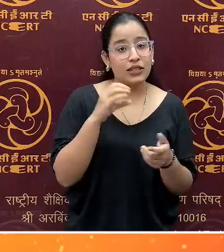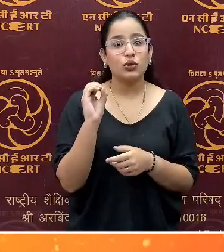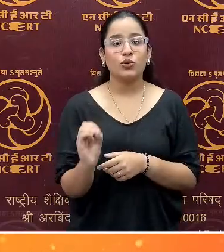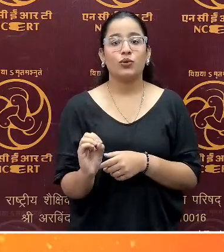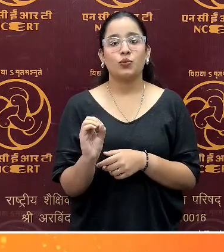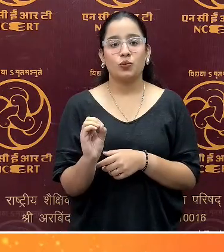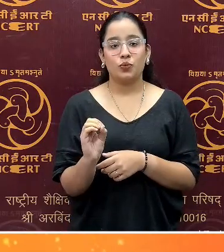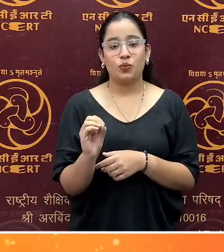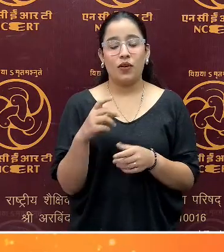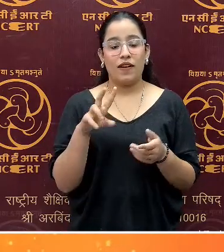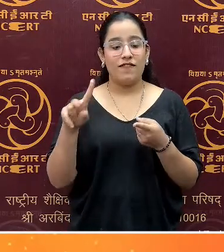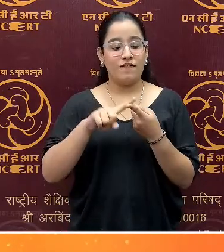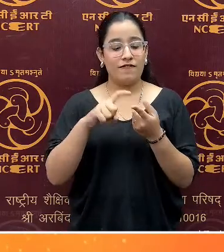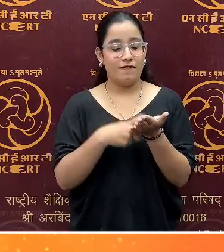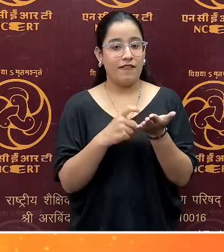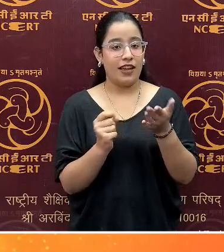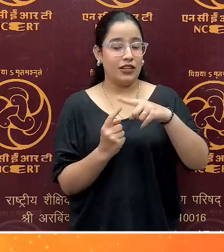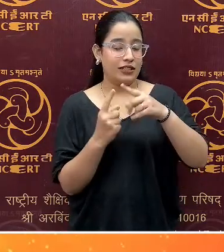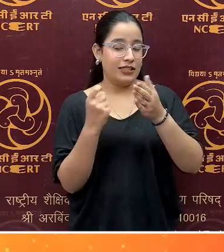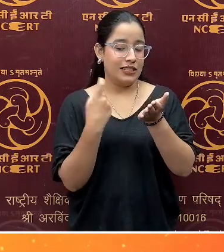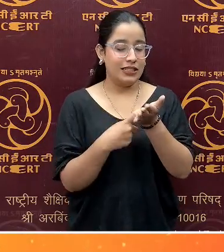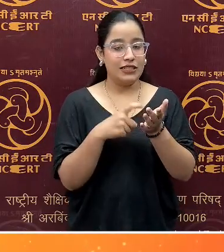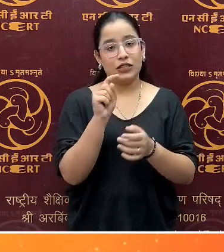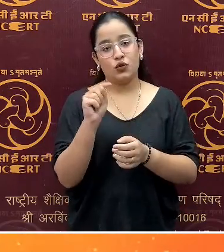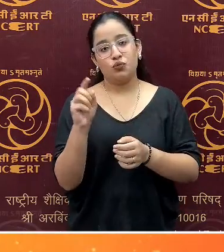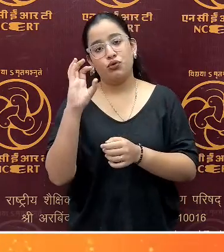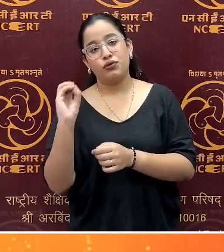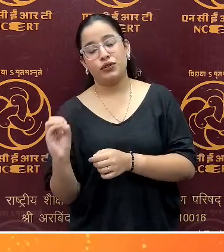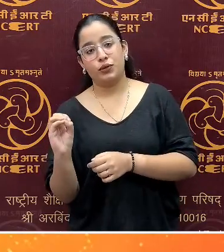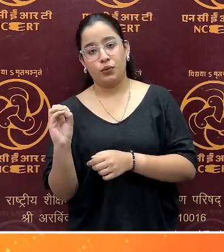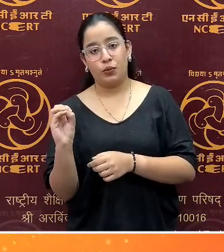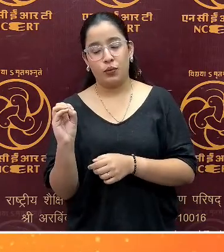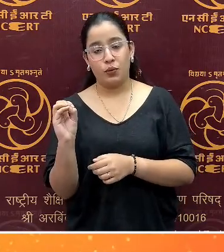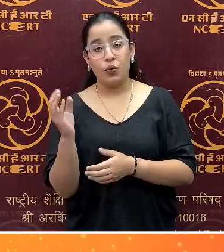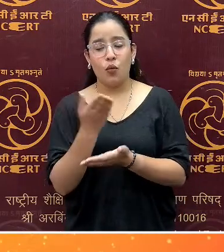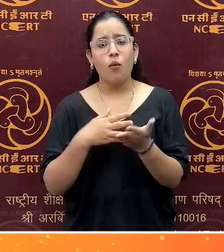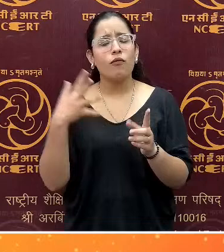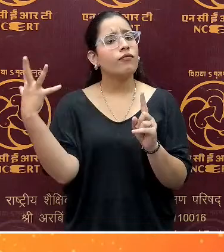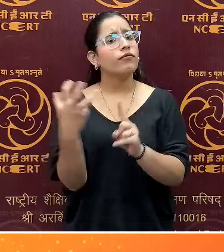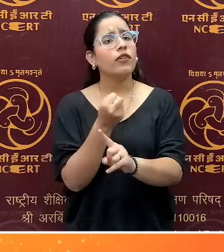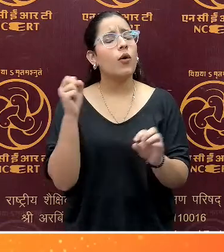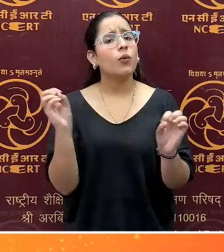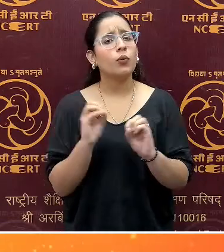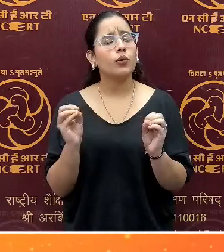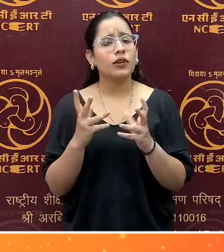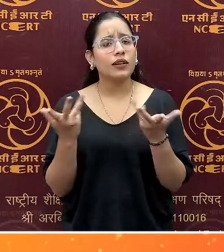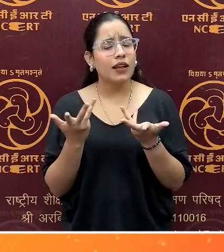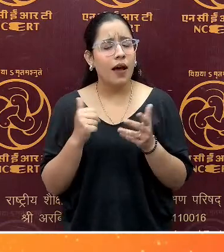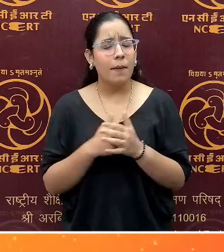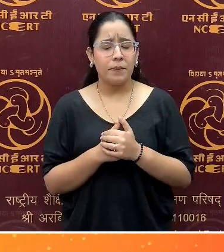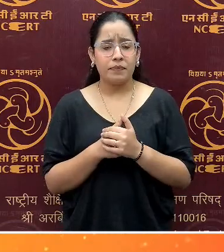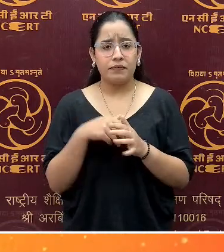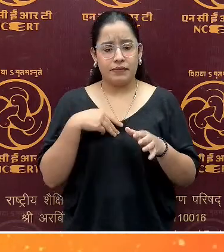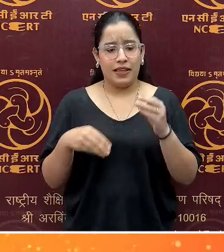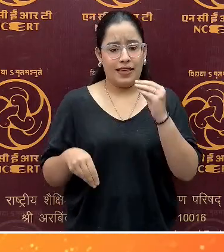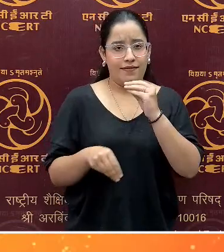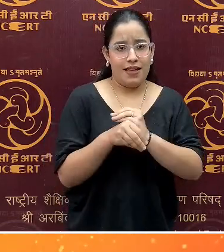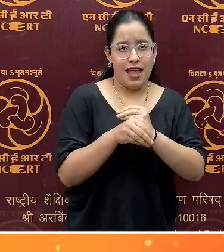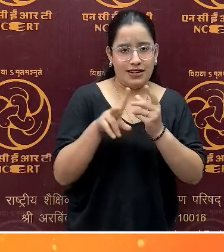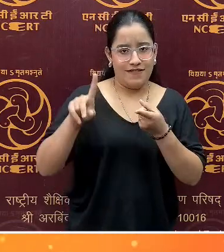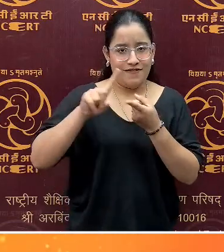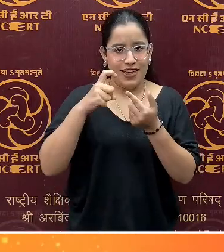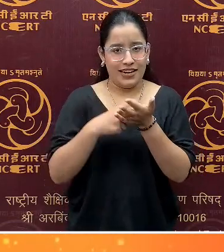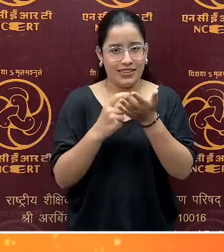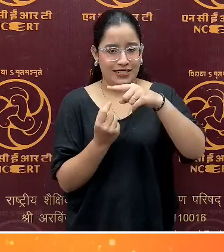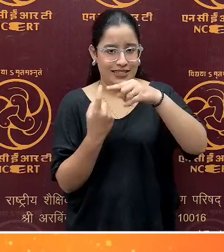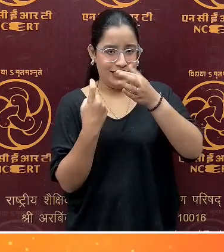0. So, the vector is 0 vector. So, what we find is we have added up these vectors. Let